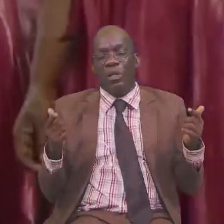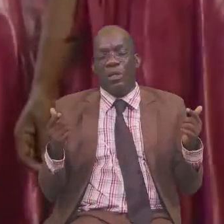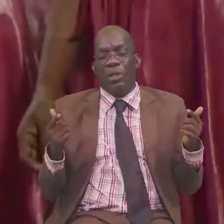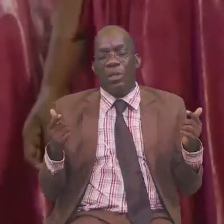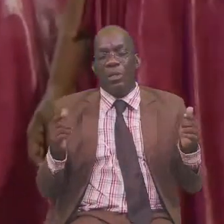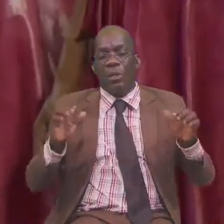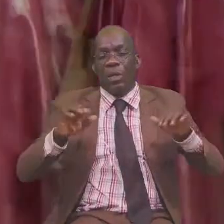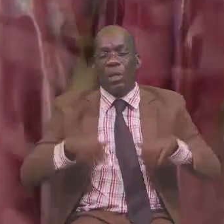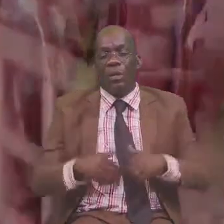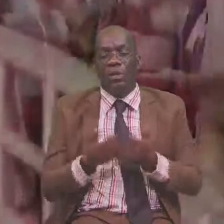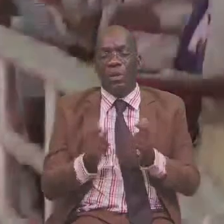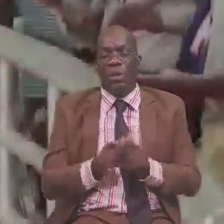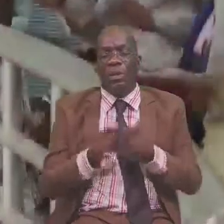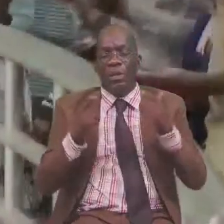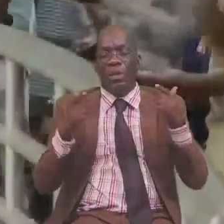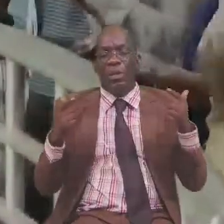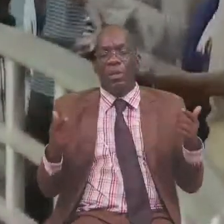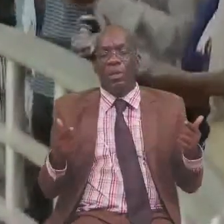How